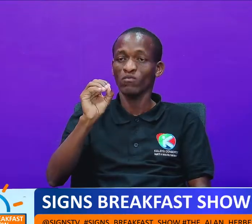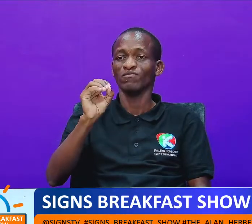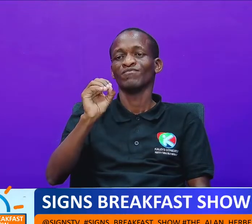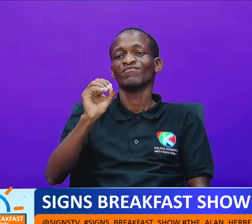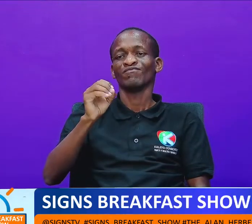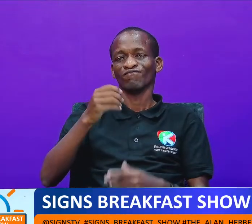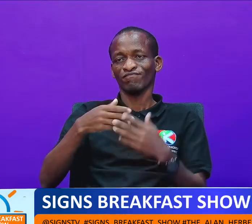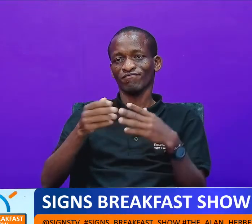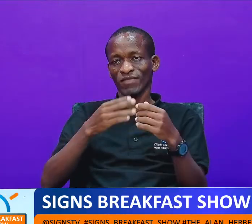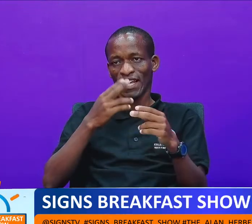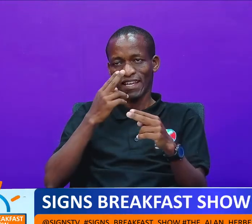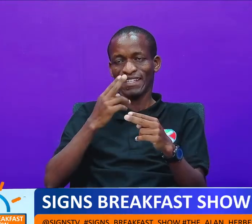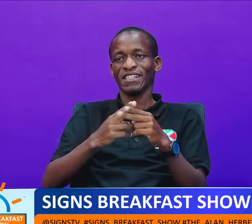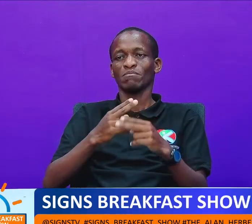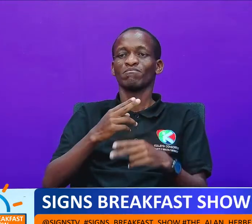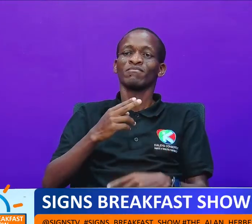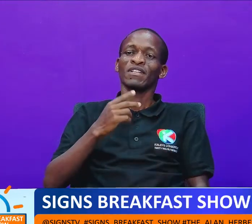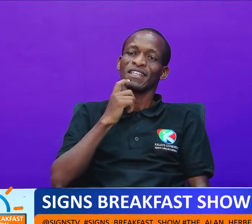Kialo,